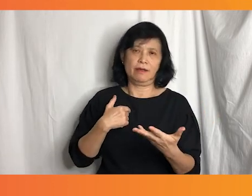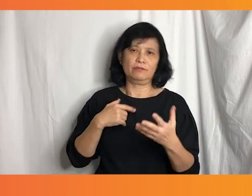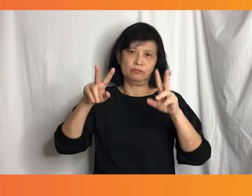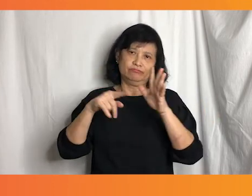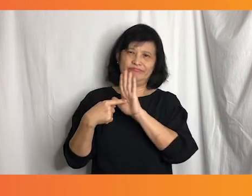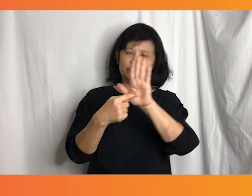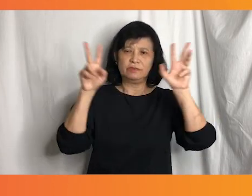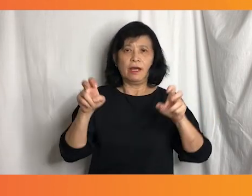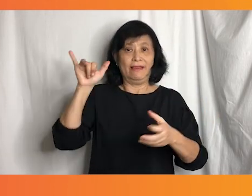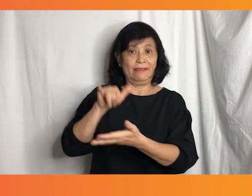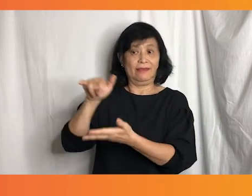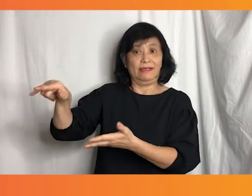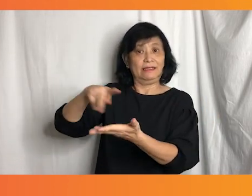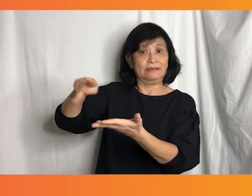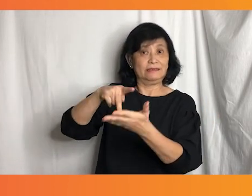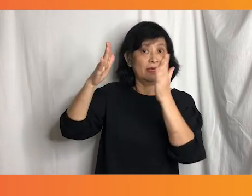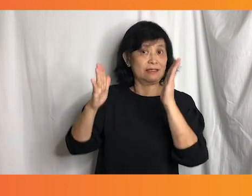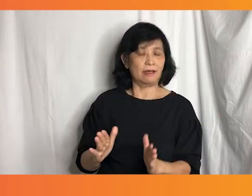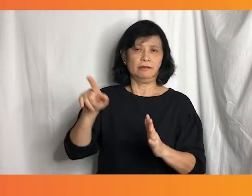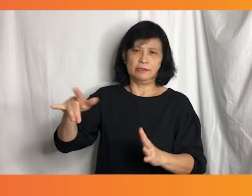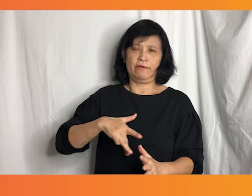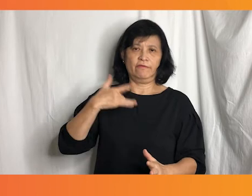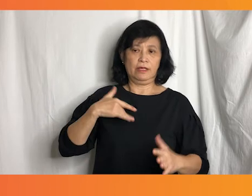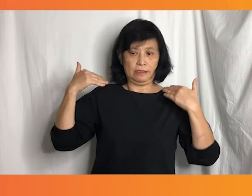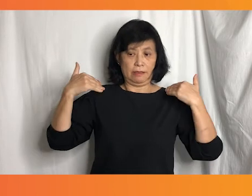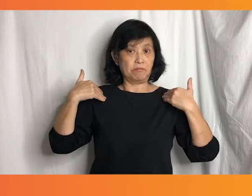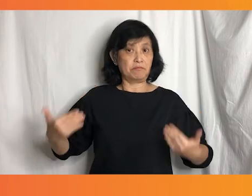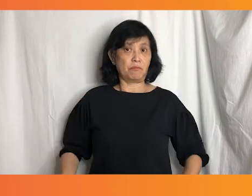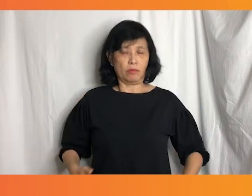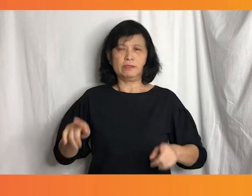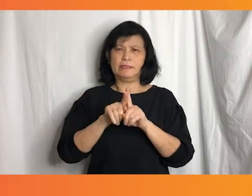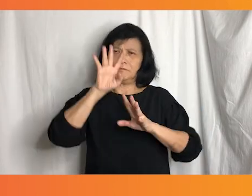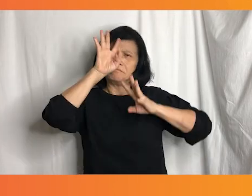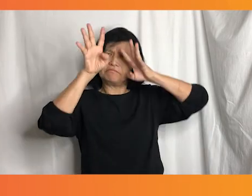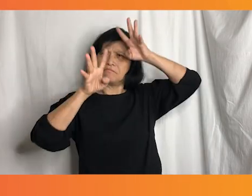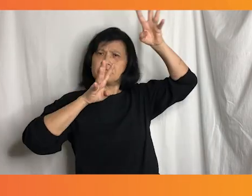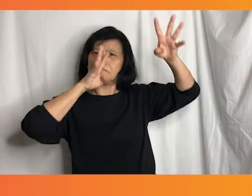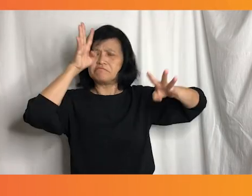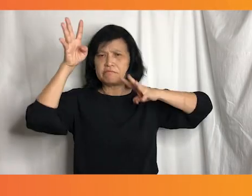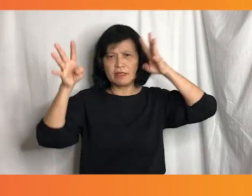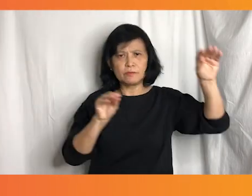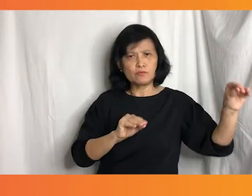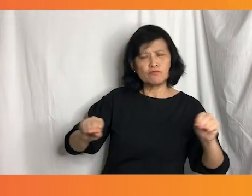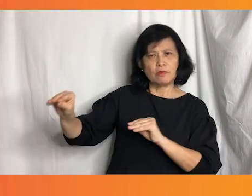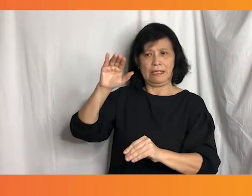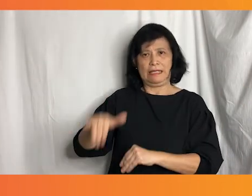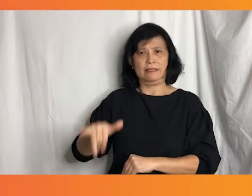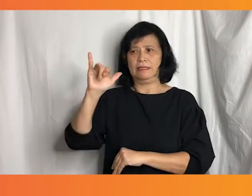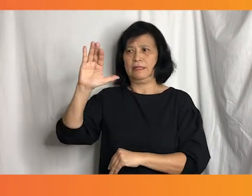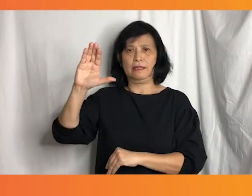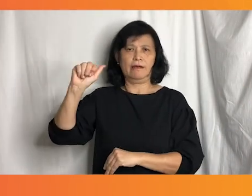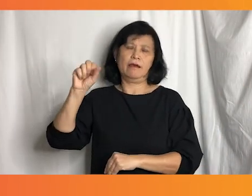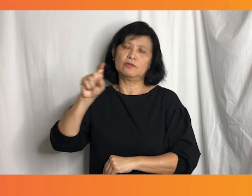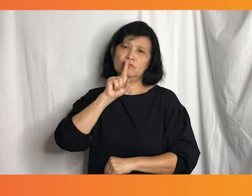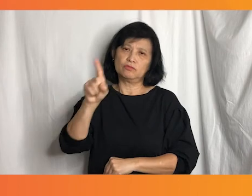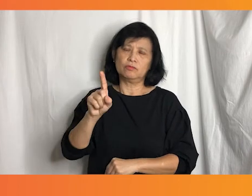as I say again, she's a dancer. So for her, she felt that the body is essential in creating her craft. And so this cast has not only made